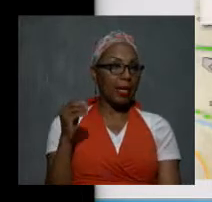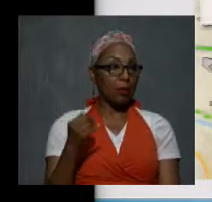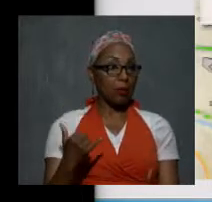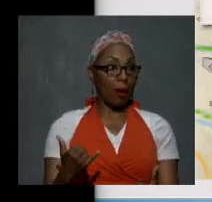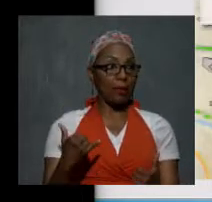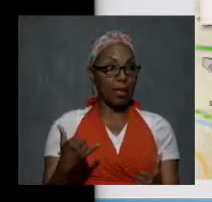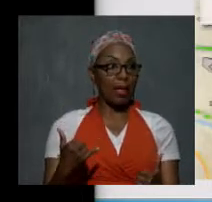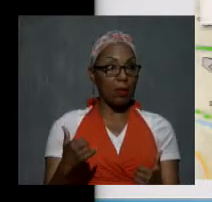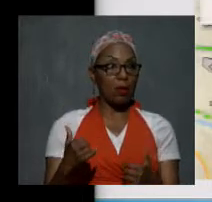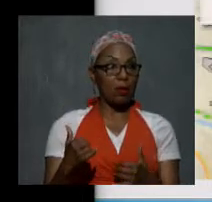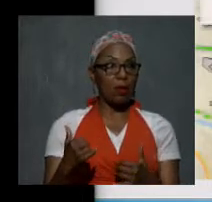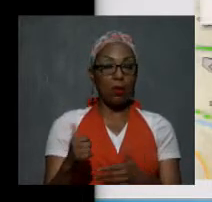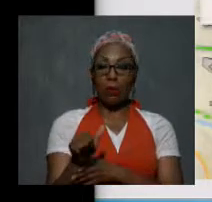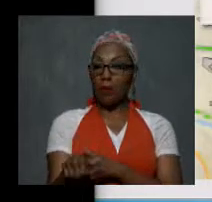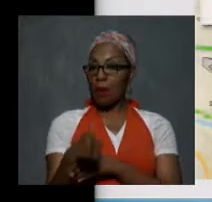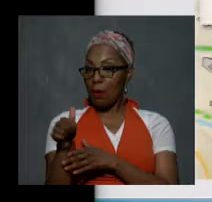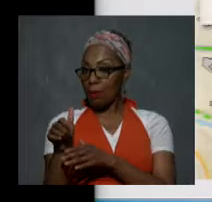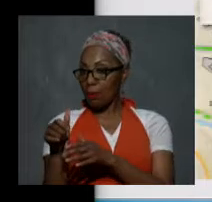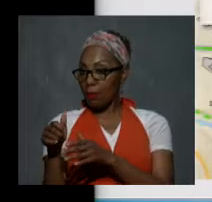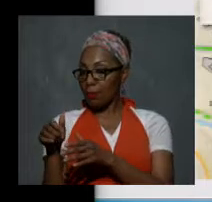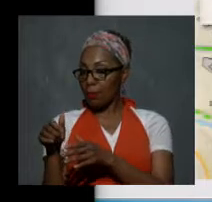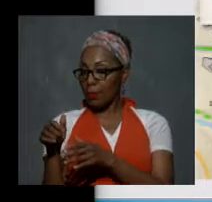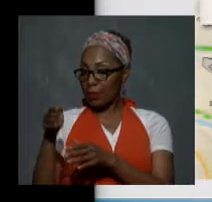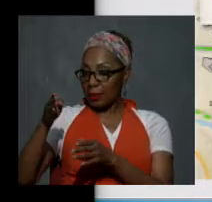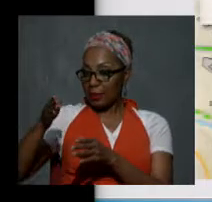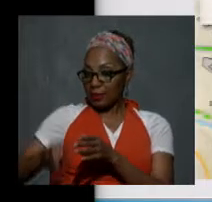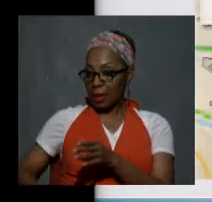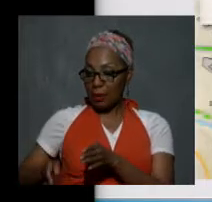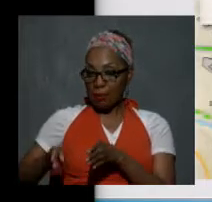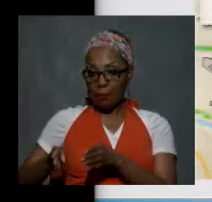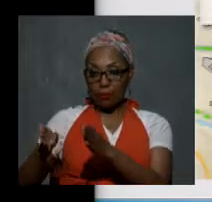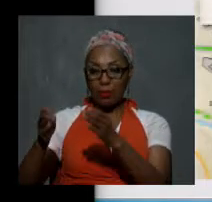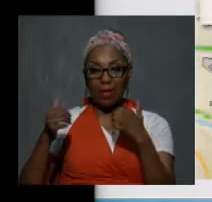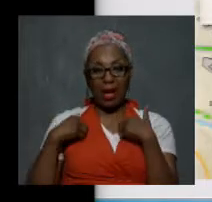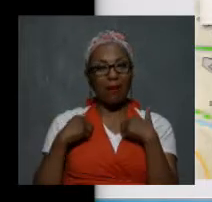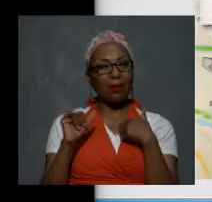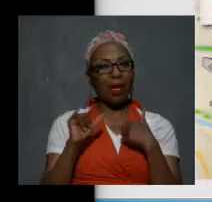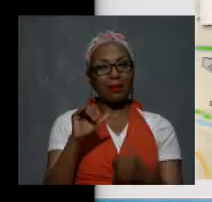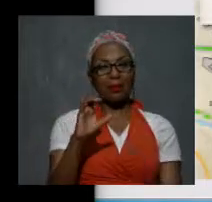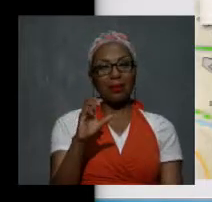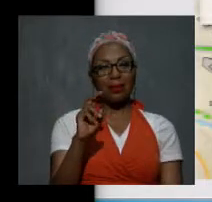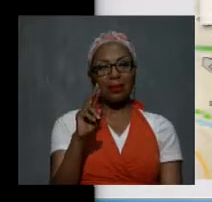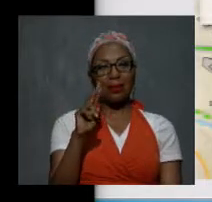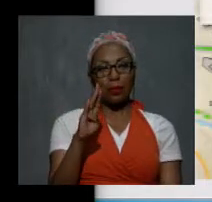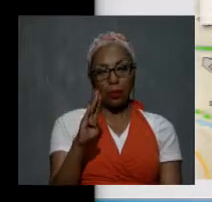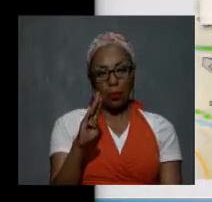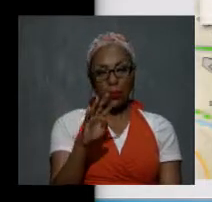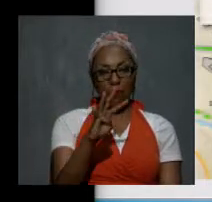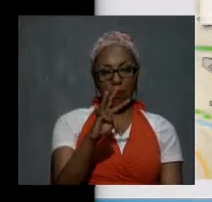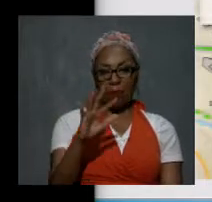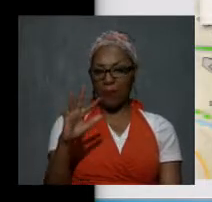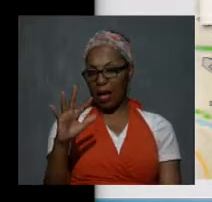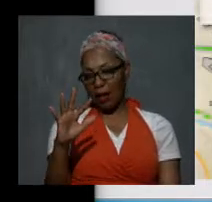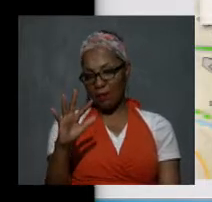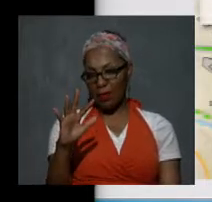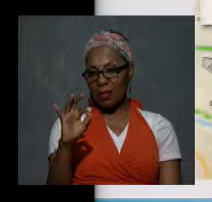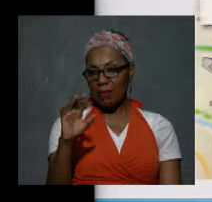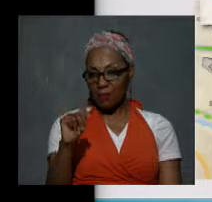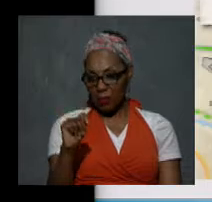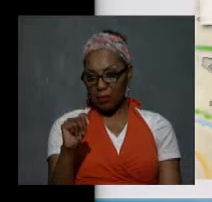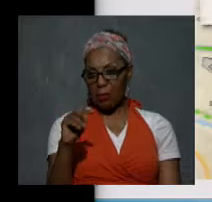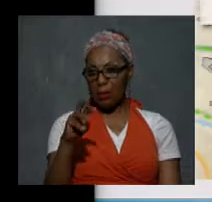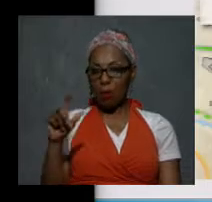right now on the other side of the street, there's basically a curb, a 4 or 5 foot retaining wall, and then